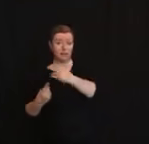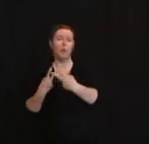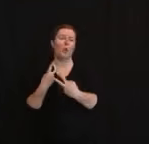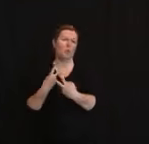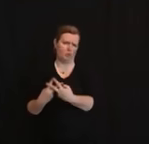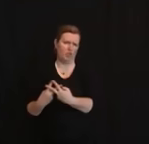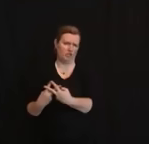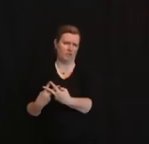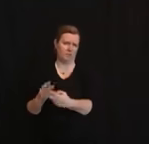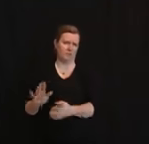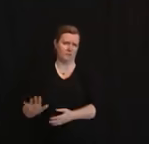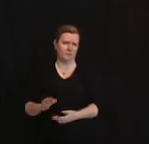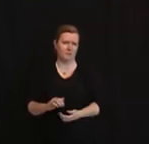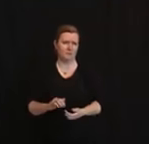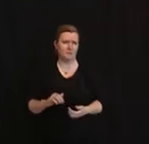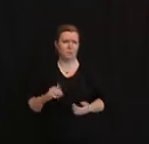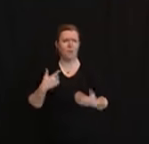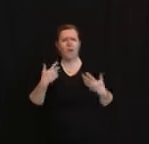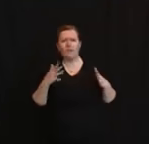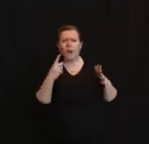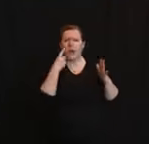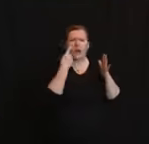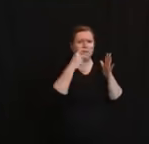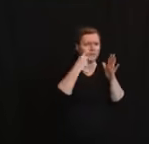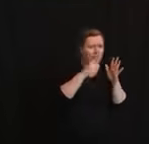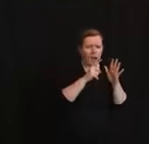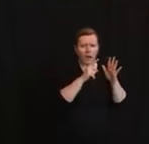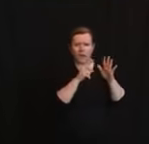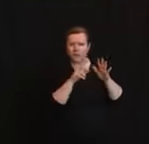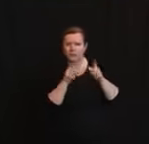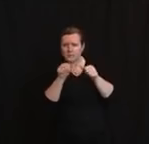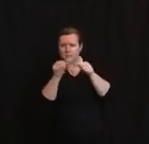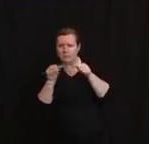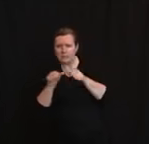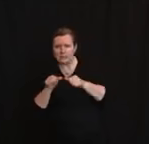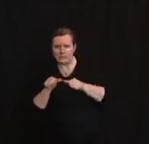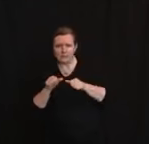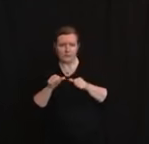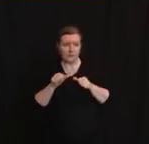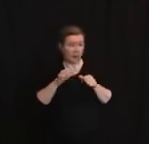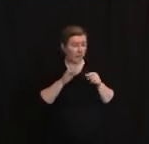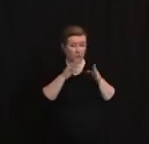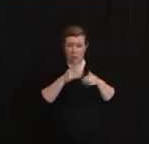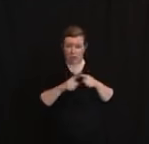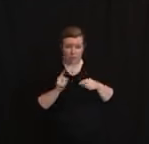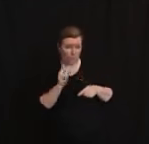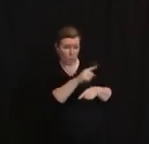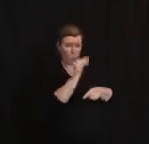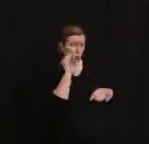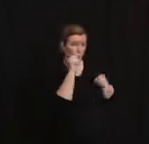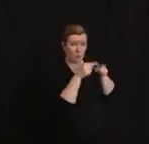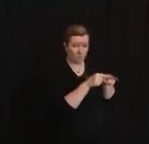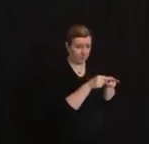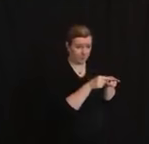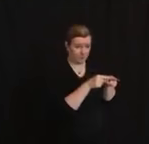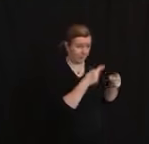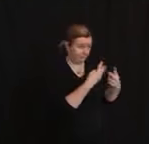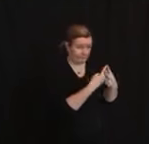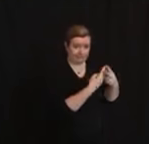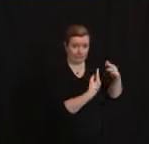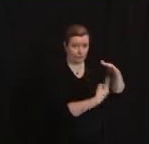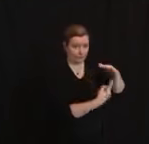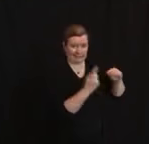areas where individuals who cannot go home to isolate or quarantine can be held. And, we're looking